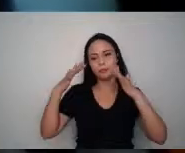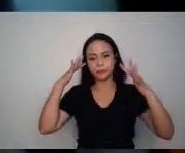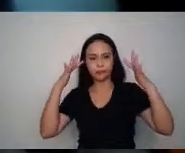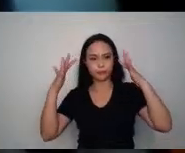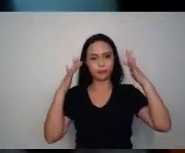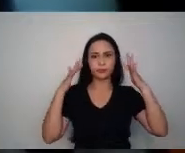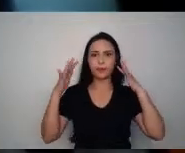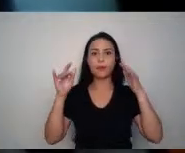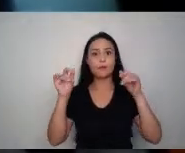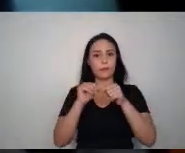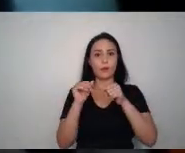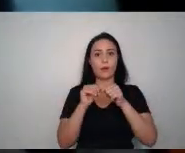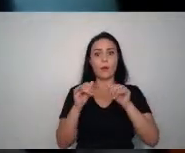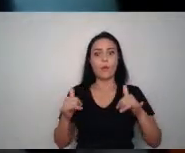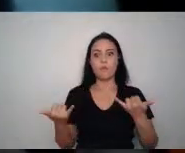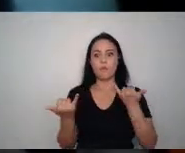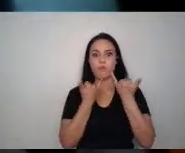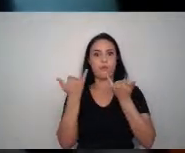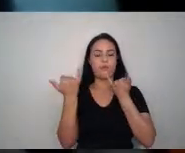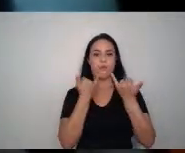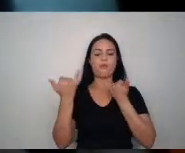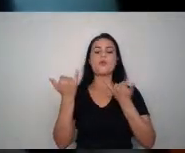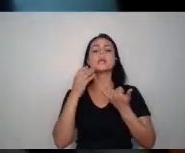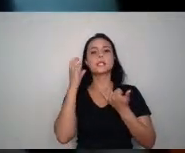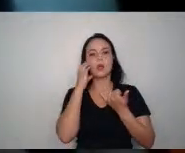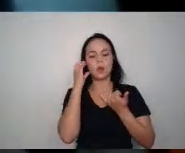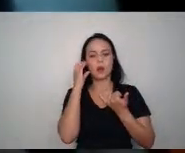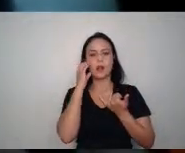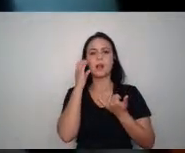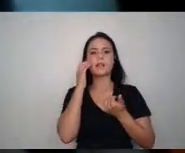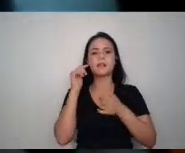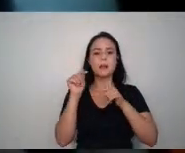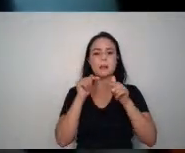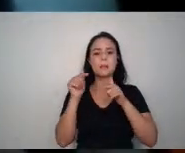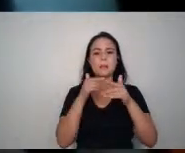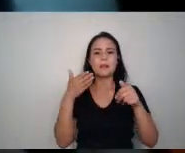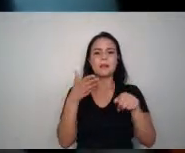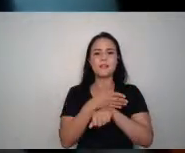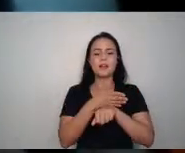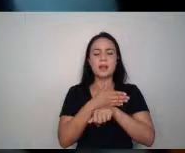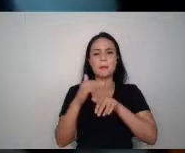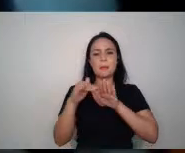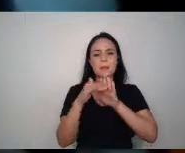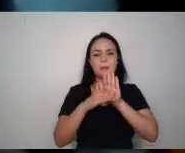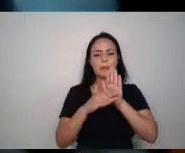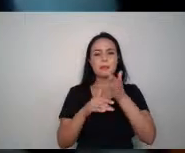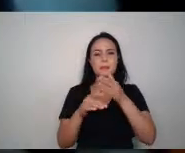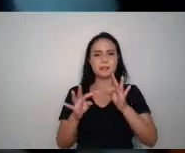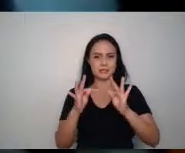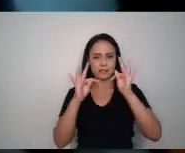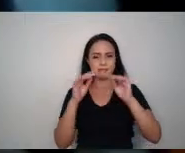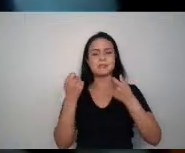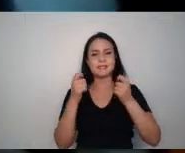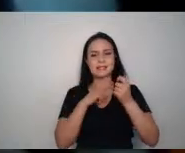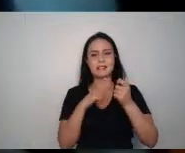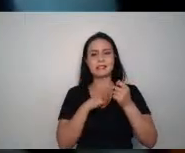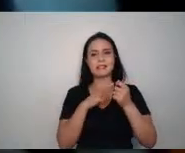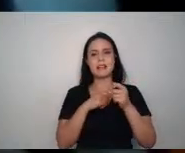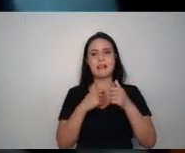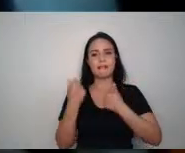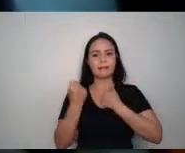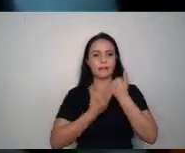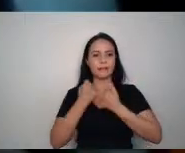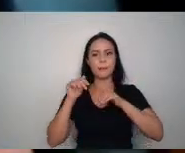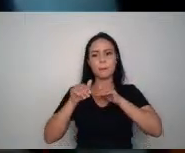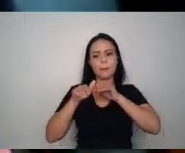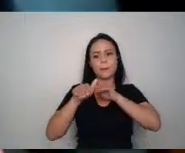the distractions with the alerts sent by cell phone, and if you work with digital platforms, have to